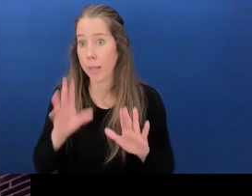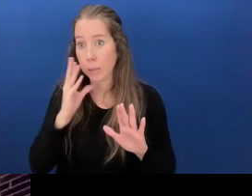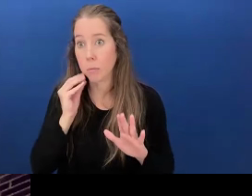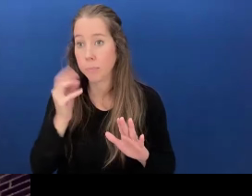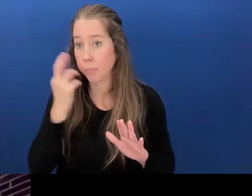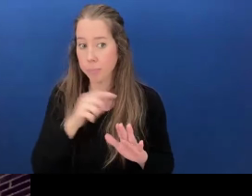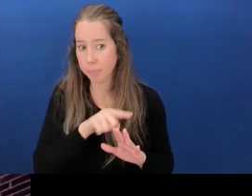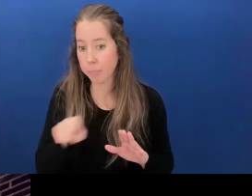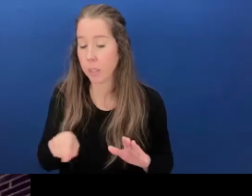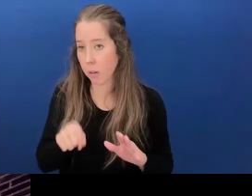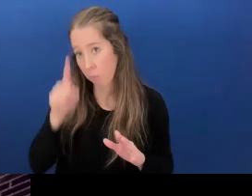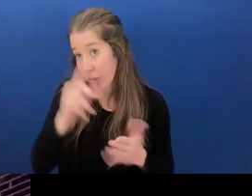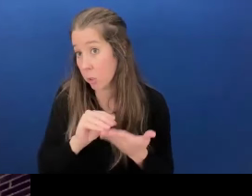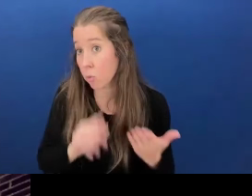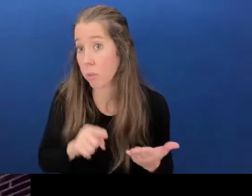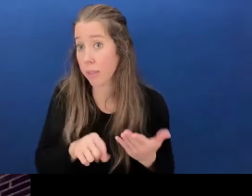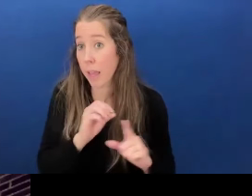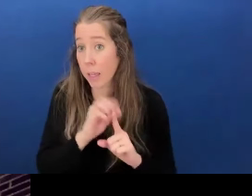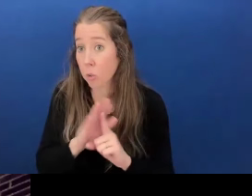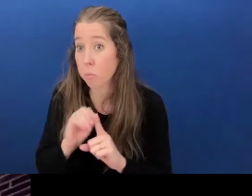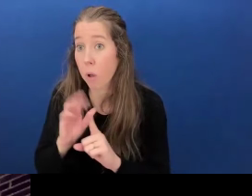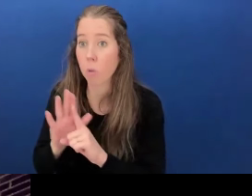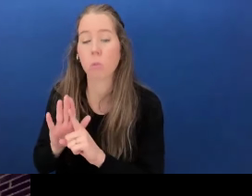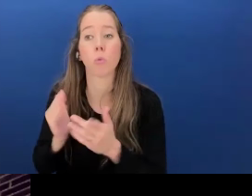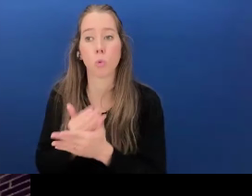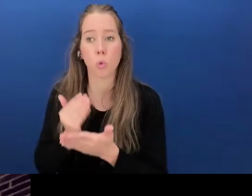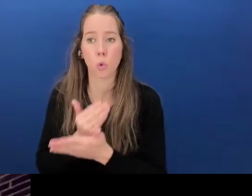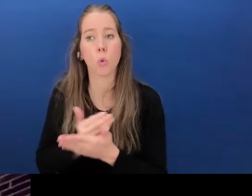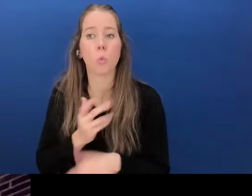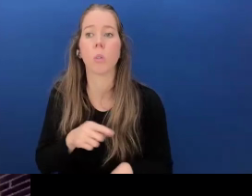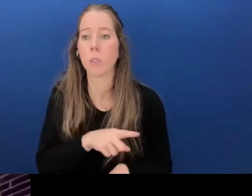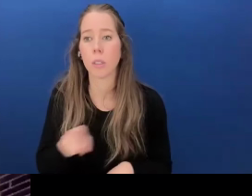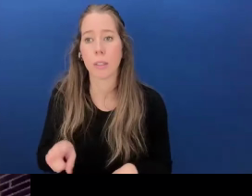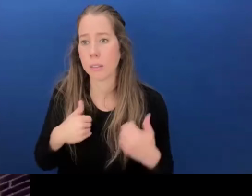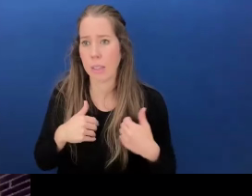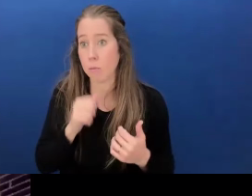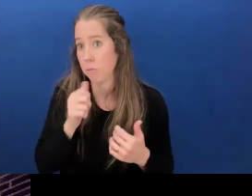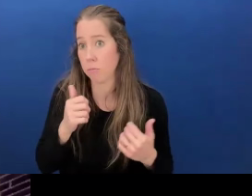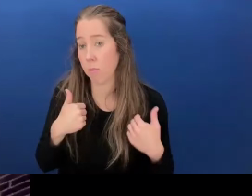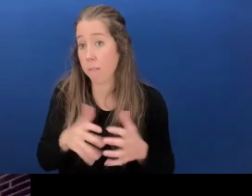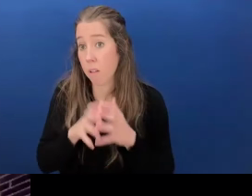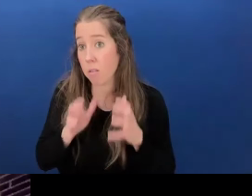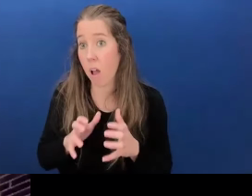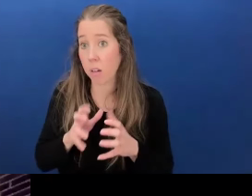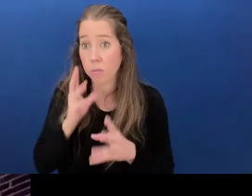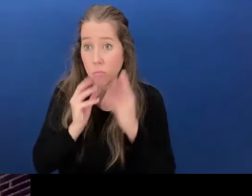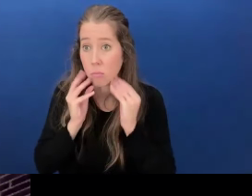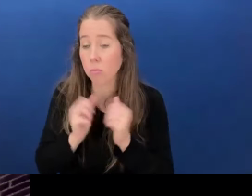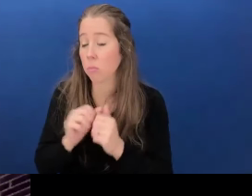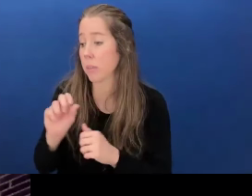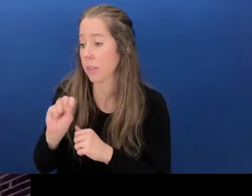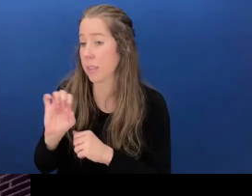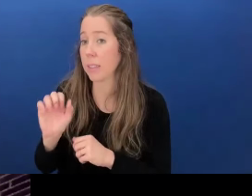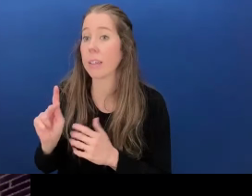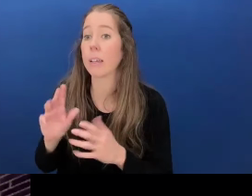for one, they're getting exposed to something brand new. For a lot of them, they have very little familiarity with the Sikh community. So